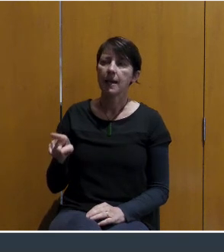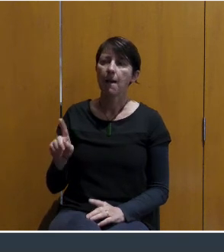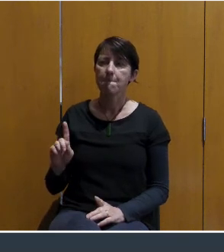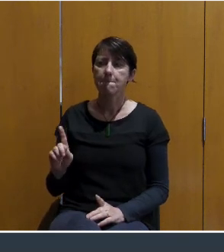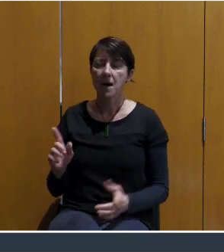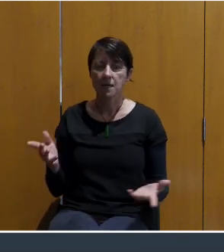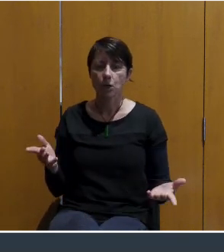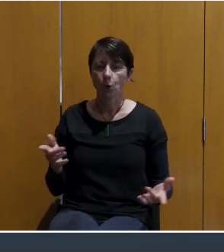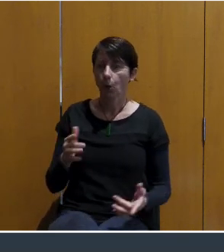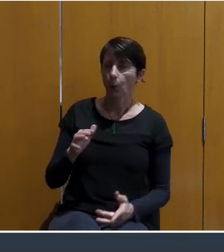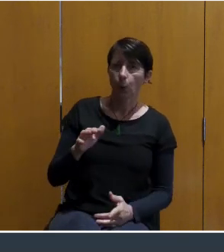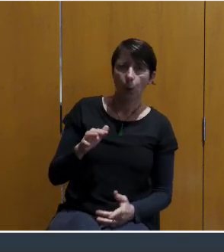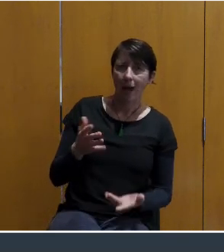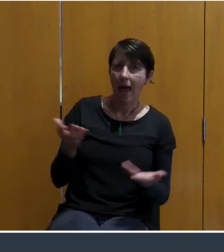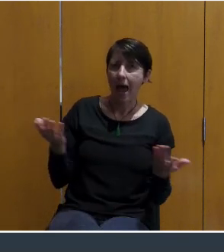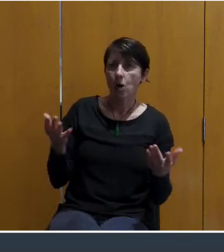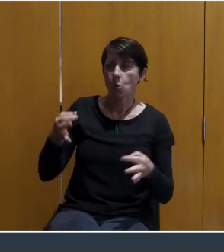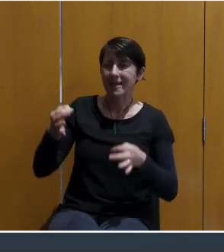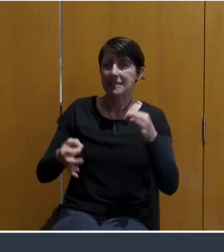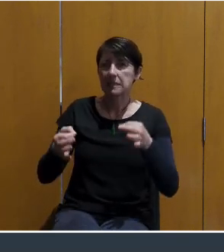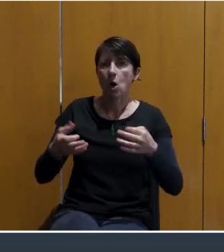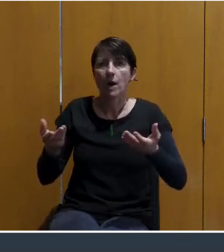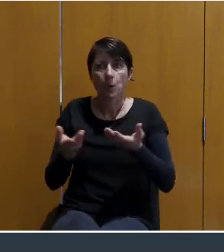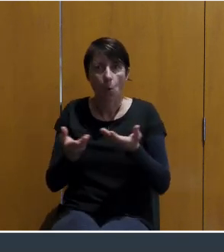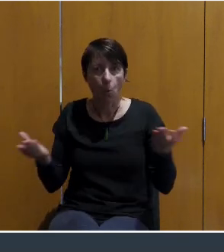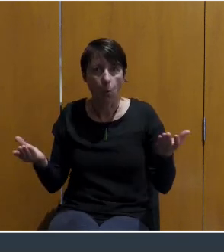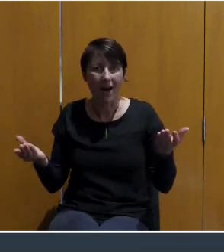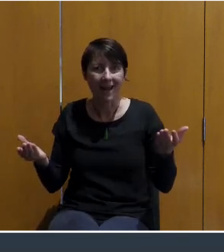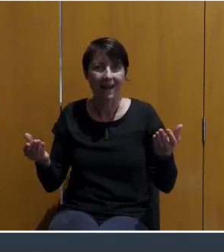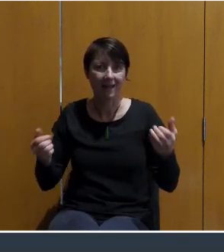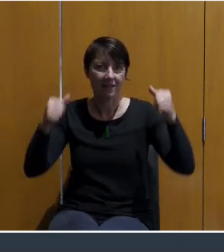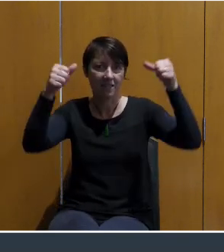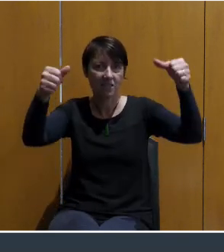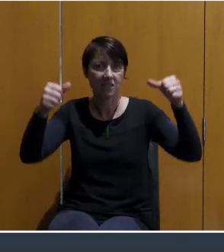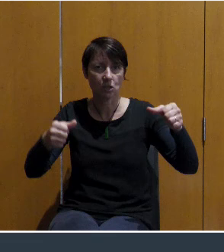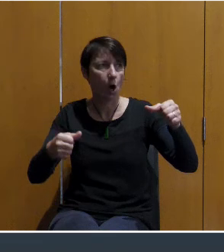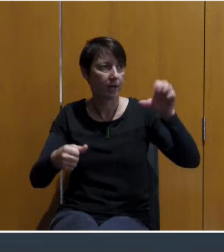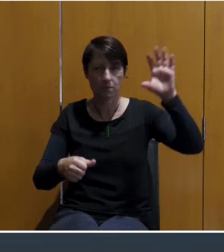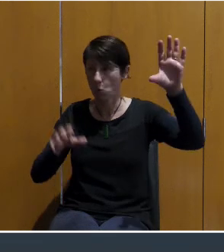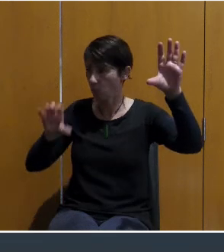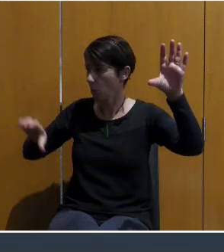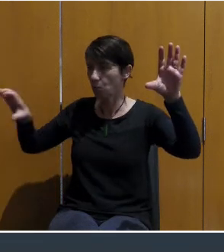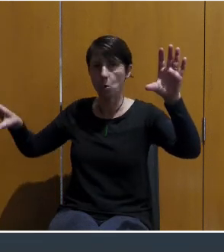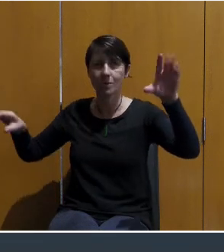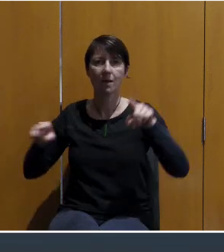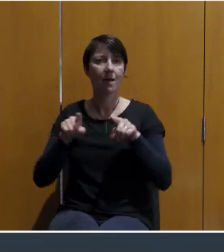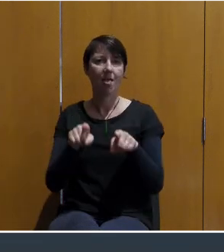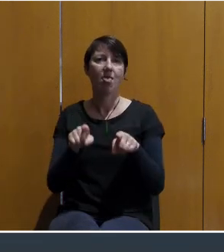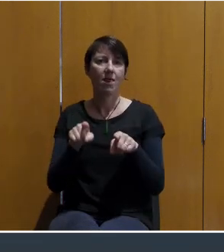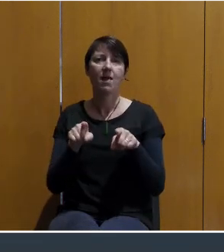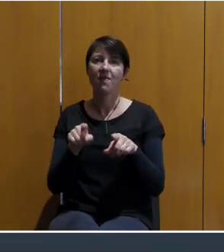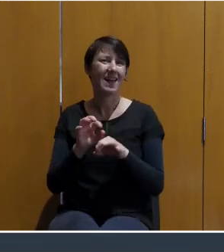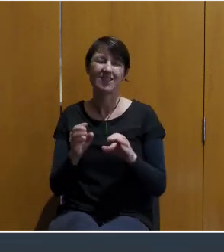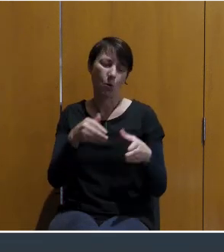where signage would be best placed would sit outside of the bylaw. So I think we need to have